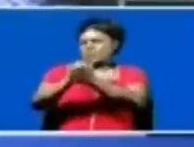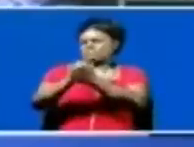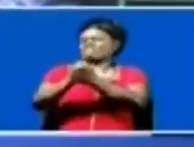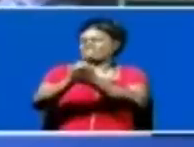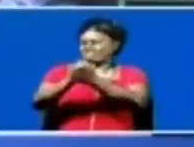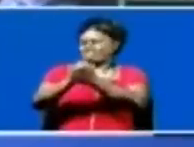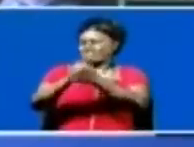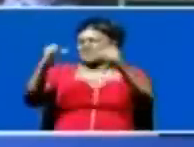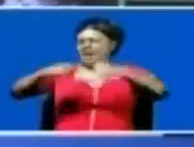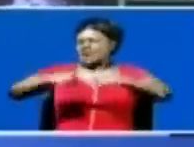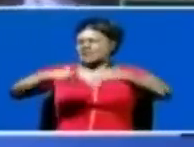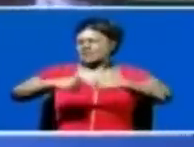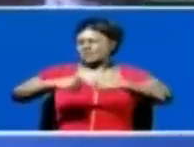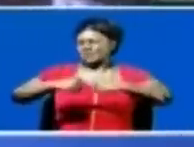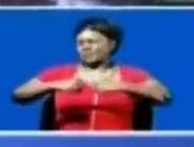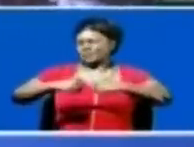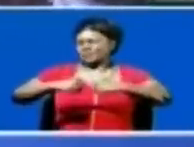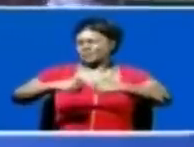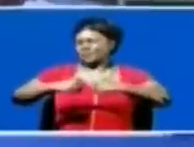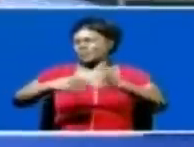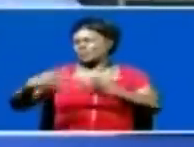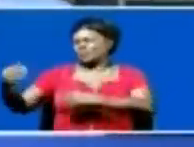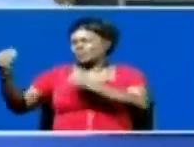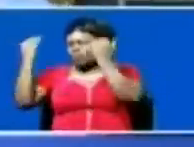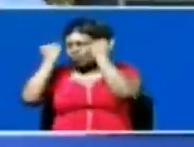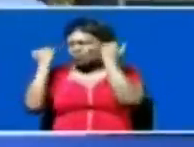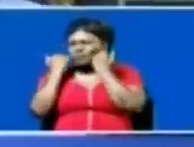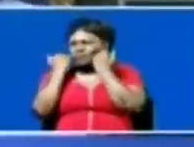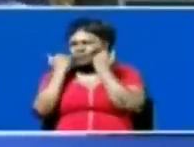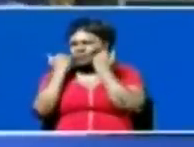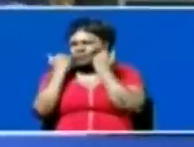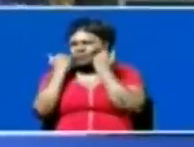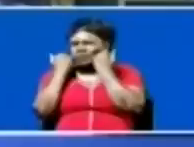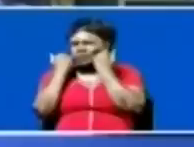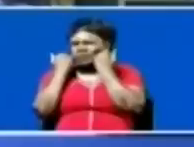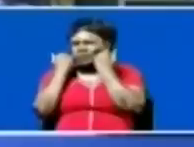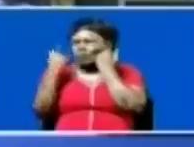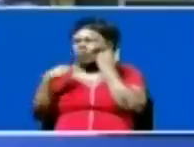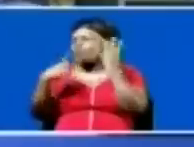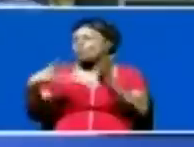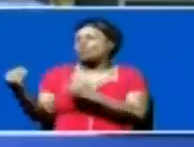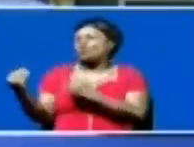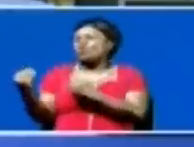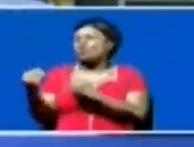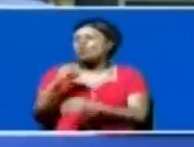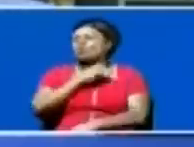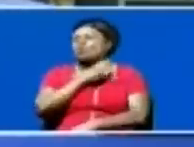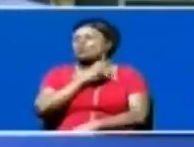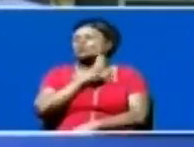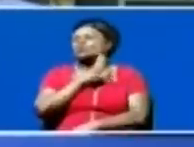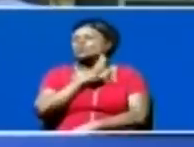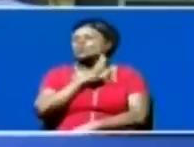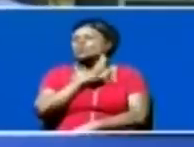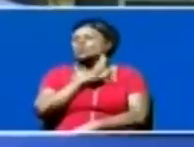be reading from the same script. So moving to court, who will be going under the blessing of